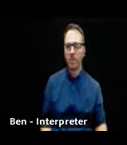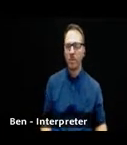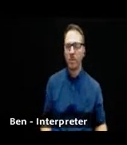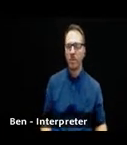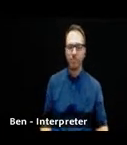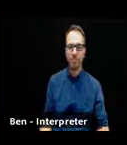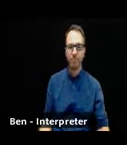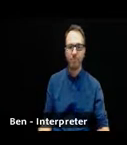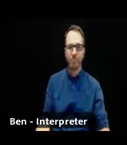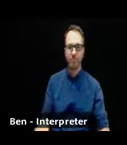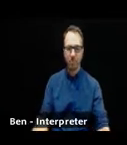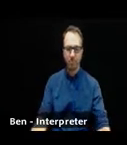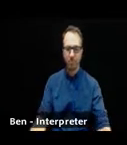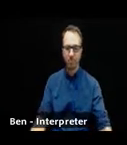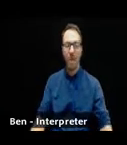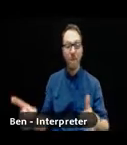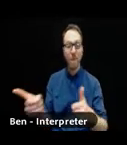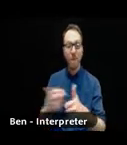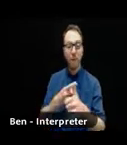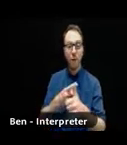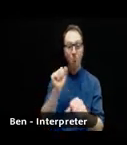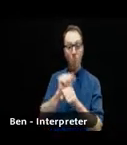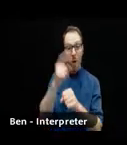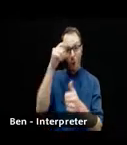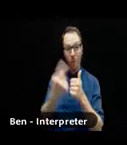Let me see. The first one was, does it work for everybody? No.